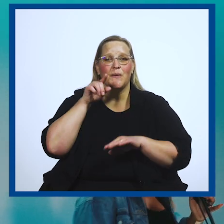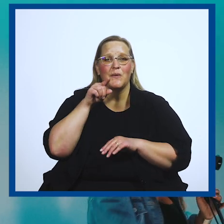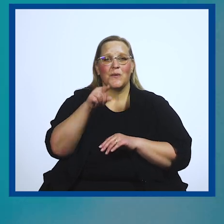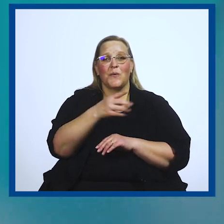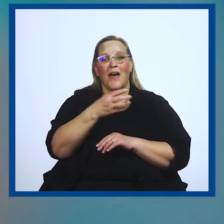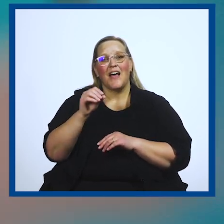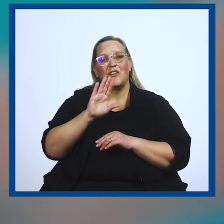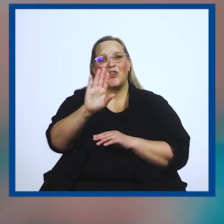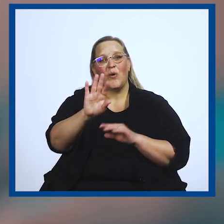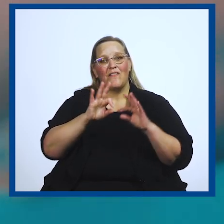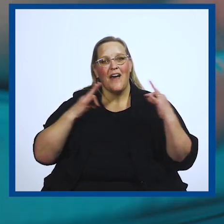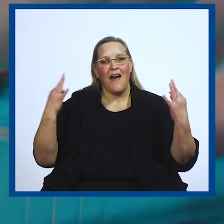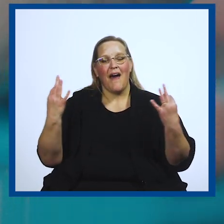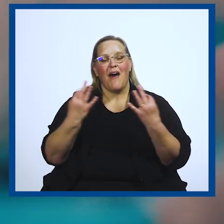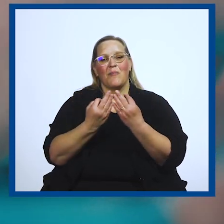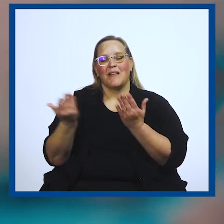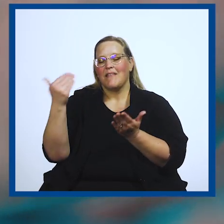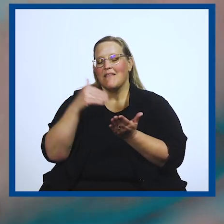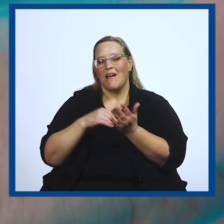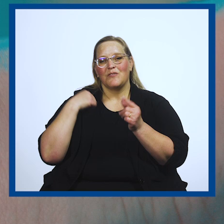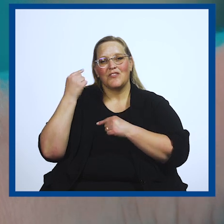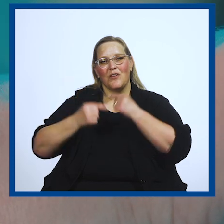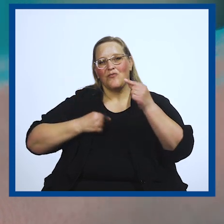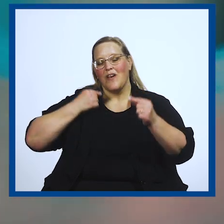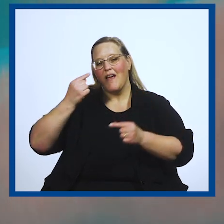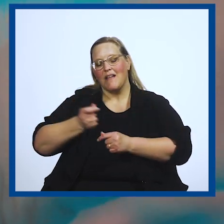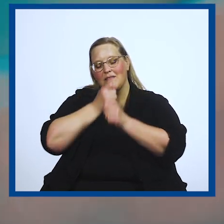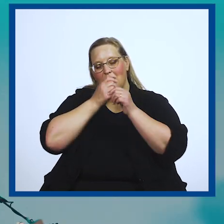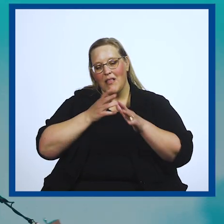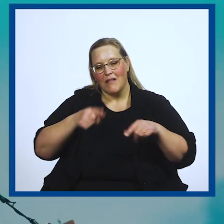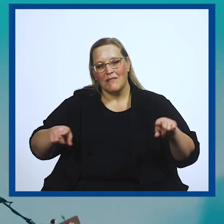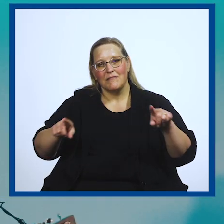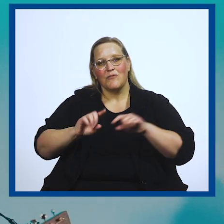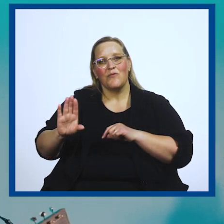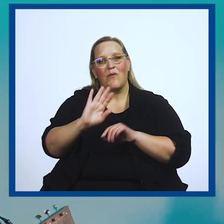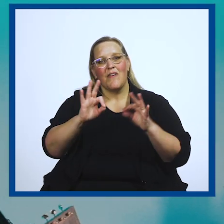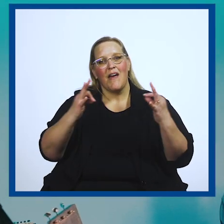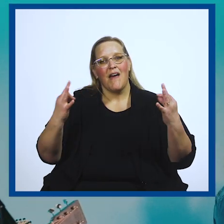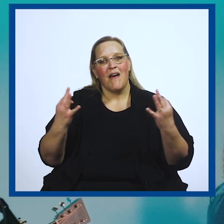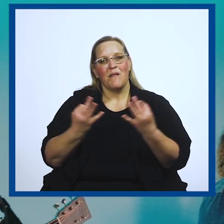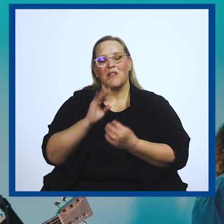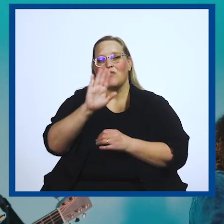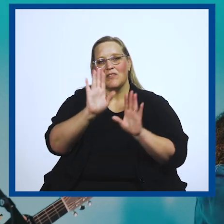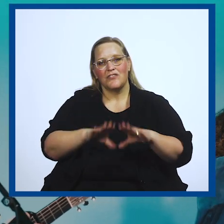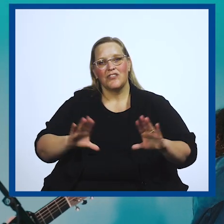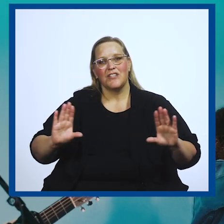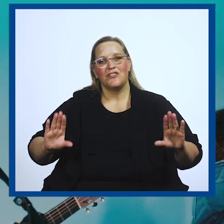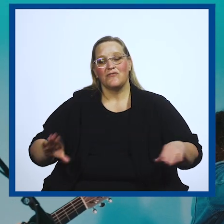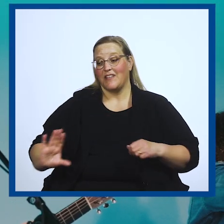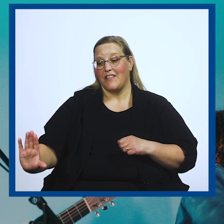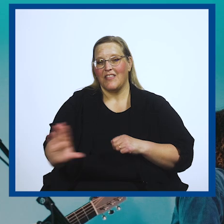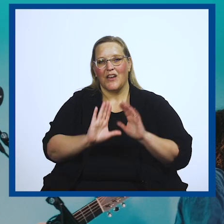you and 1,000 generations, and your family, and your children, and